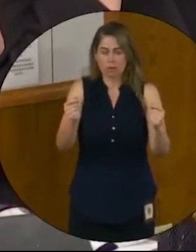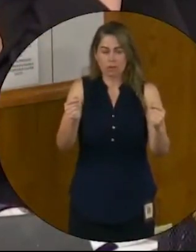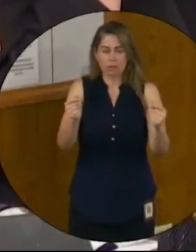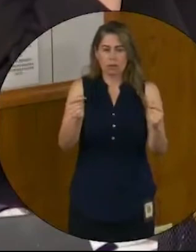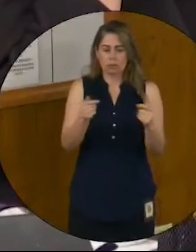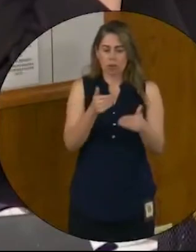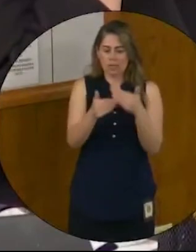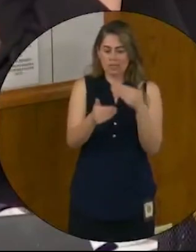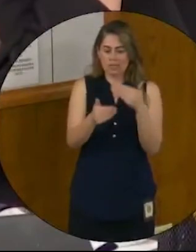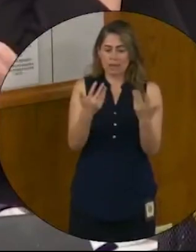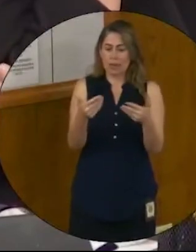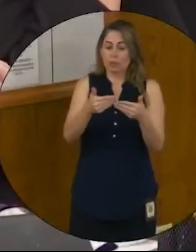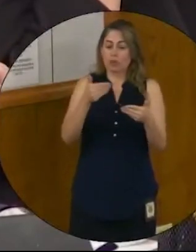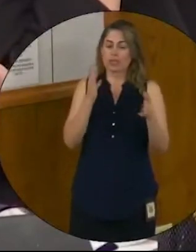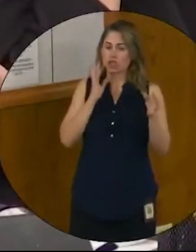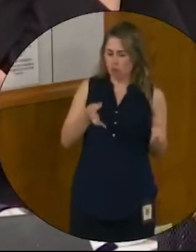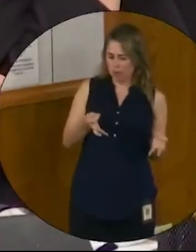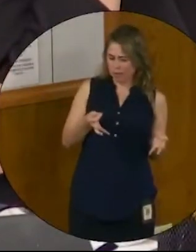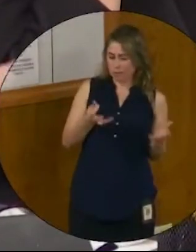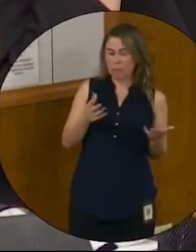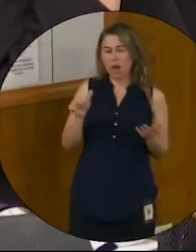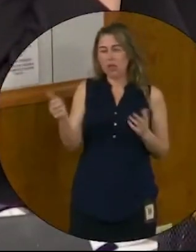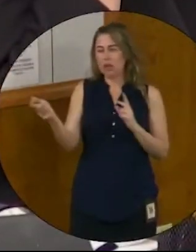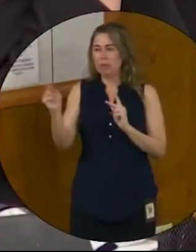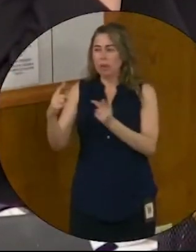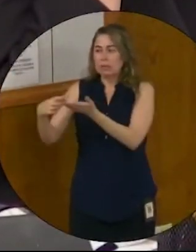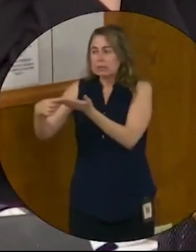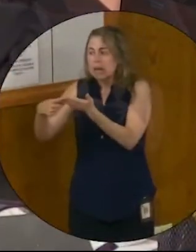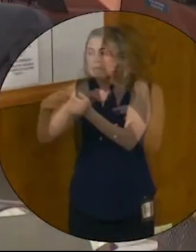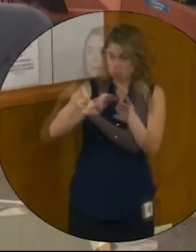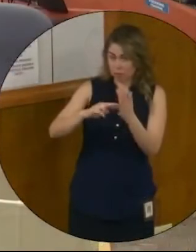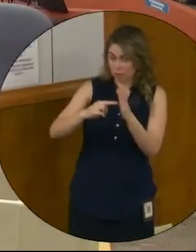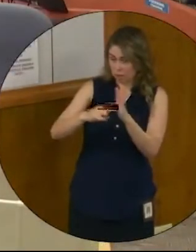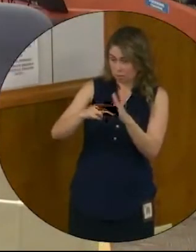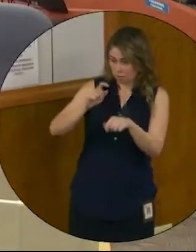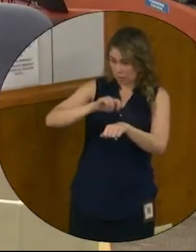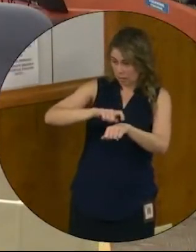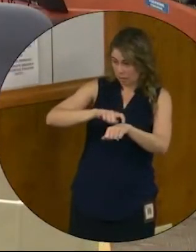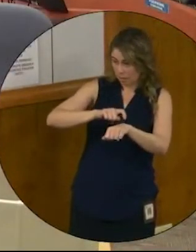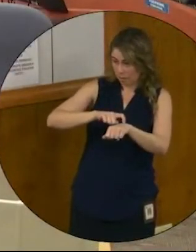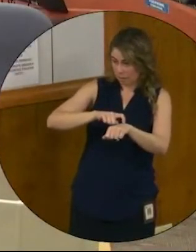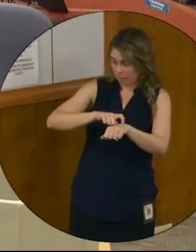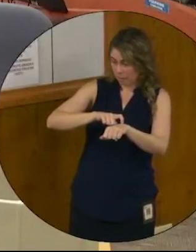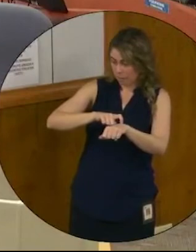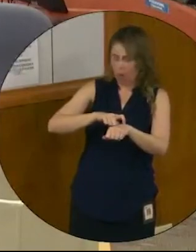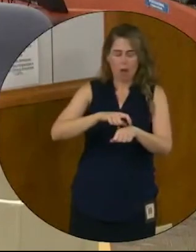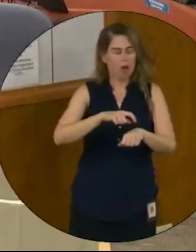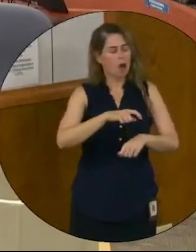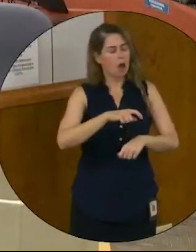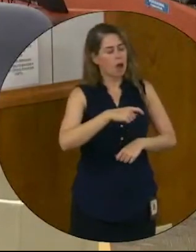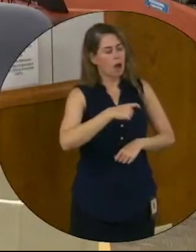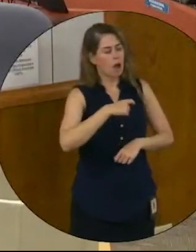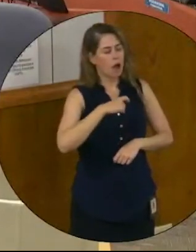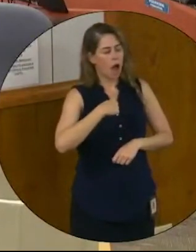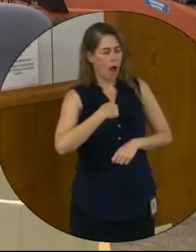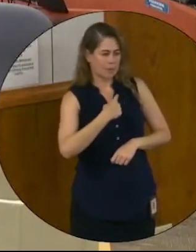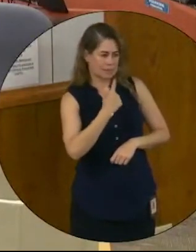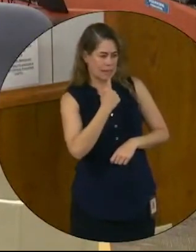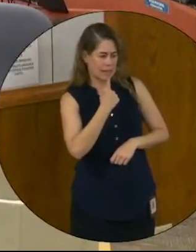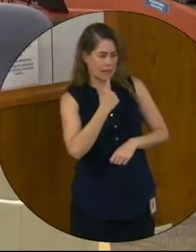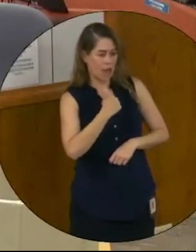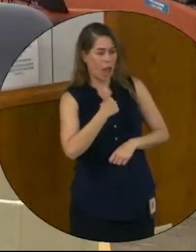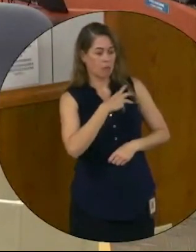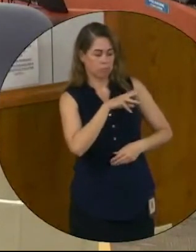maybe predetermined, or certain people have talked about it, but the other people are not included. I am saying I am building in the